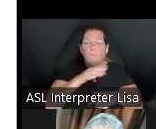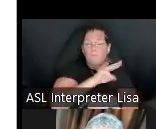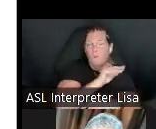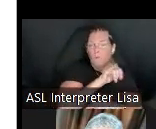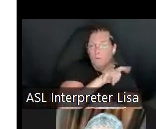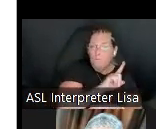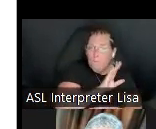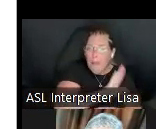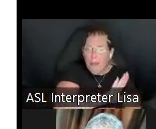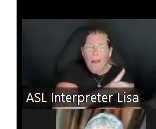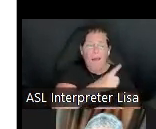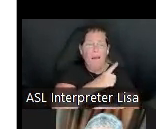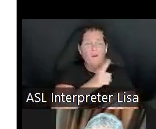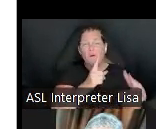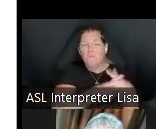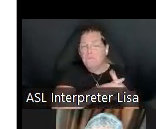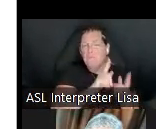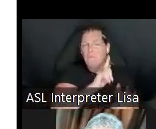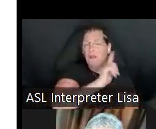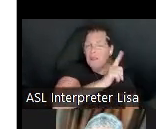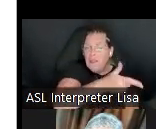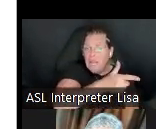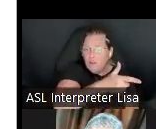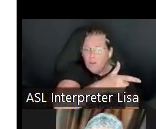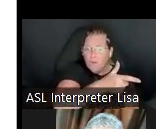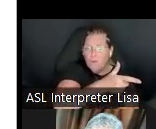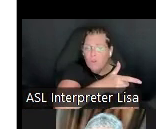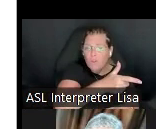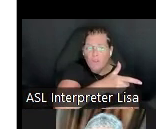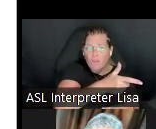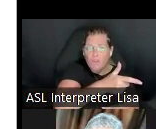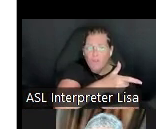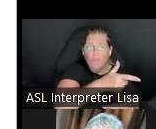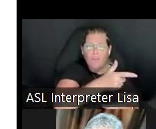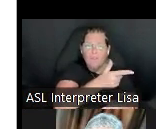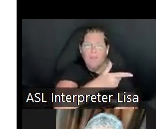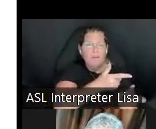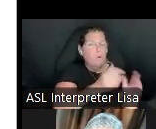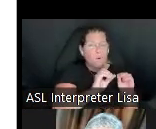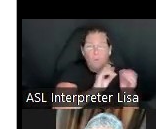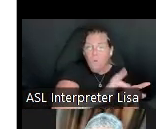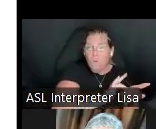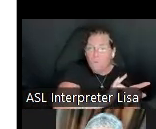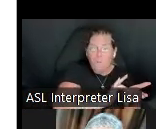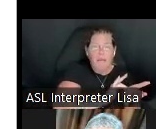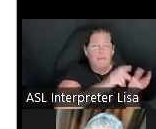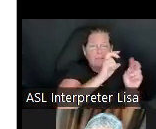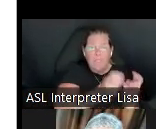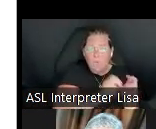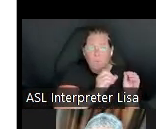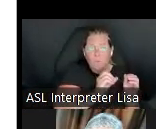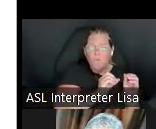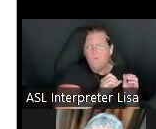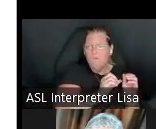and these symptoms don't appear for 24 to 48 hours later, and you do not receive medical attention, of course,